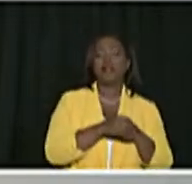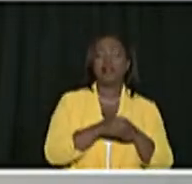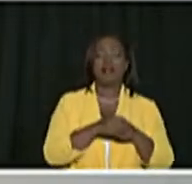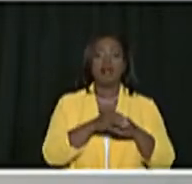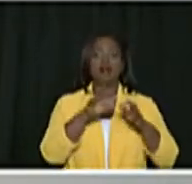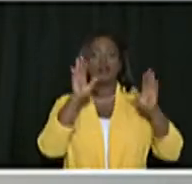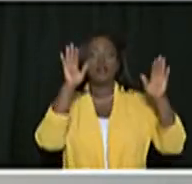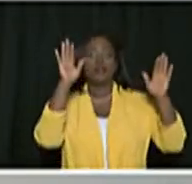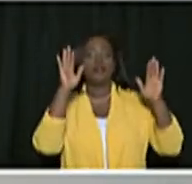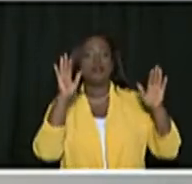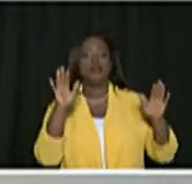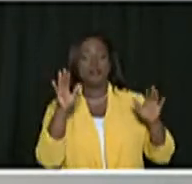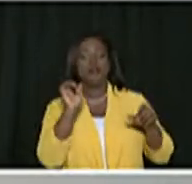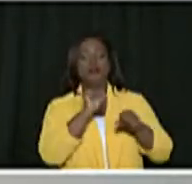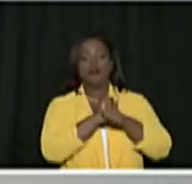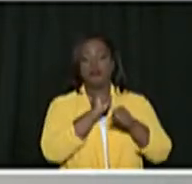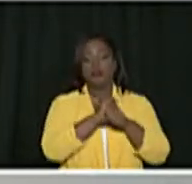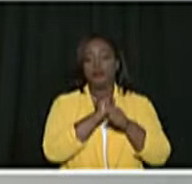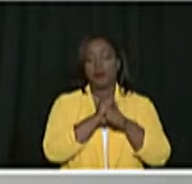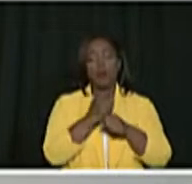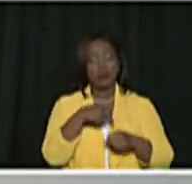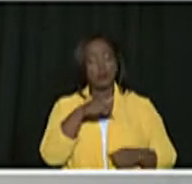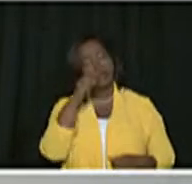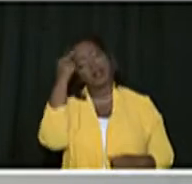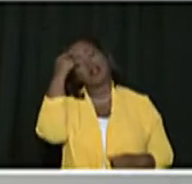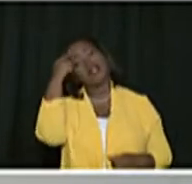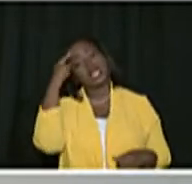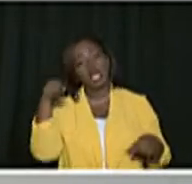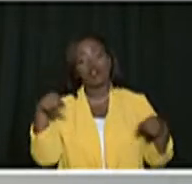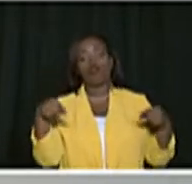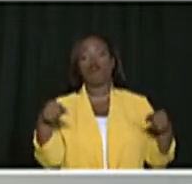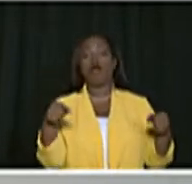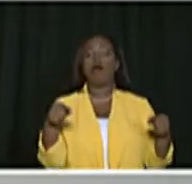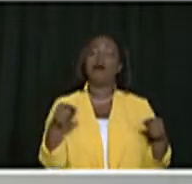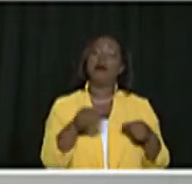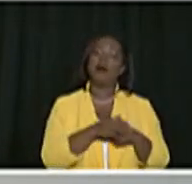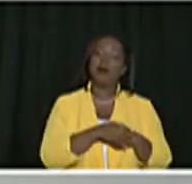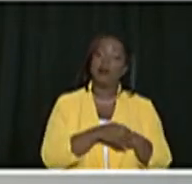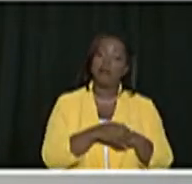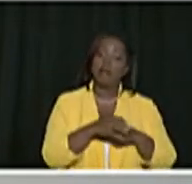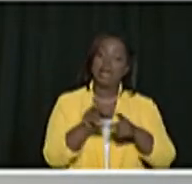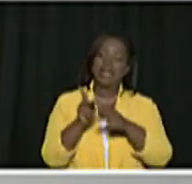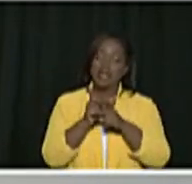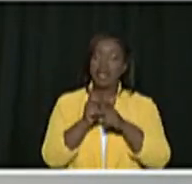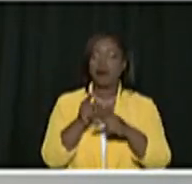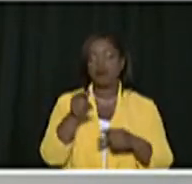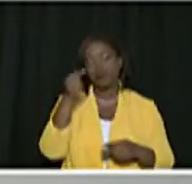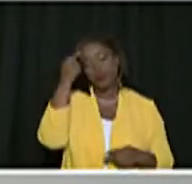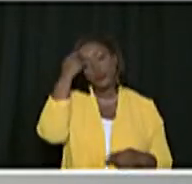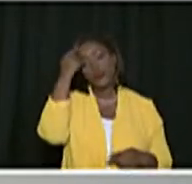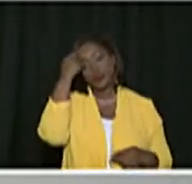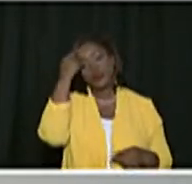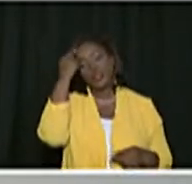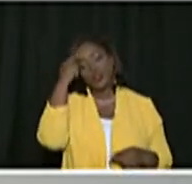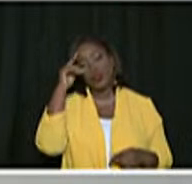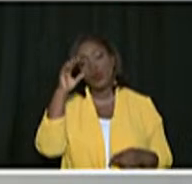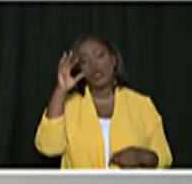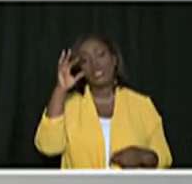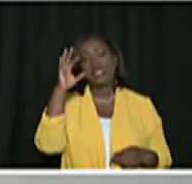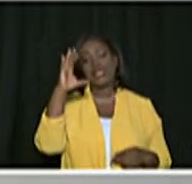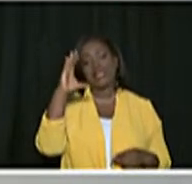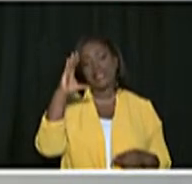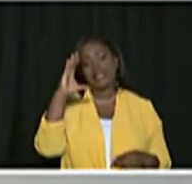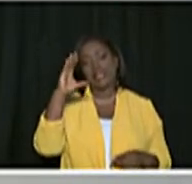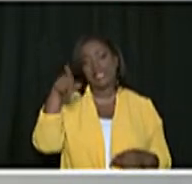that trauma and trauma-informed care is something that I know CPFSA is very committed to and moving forward in terms